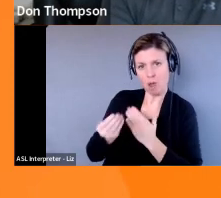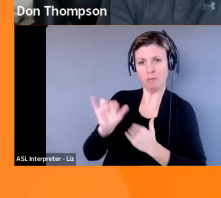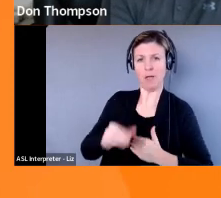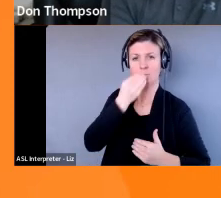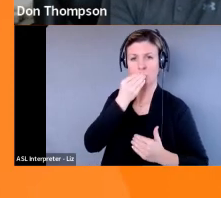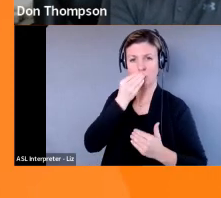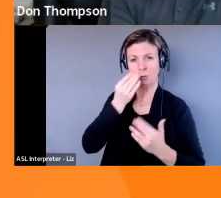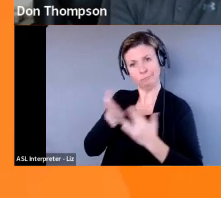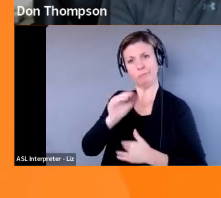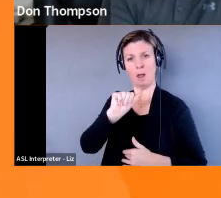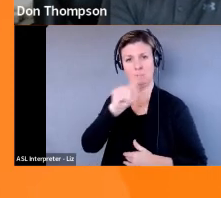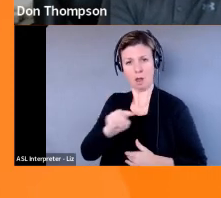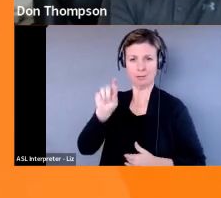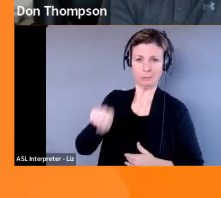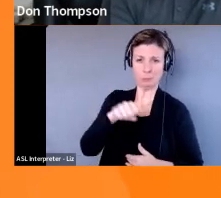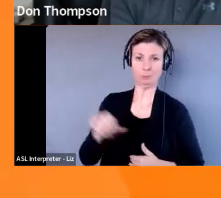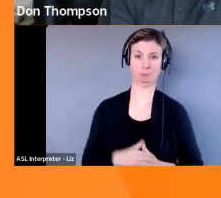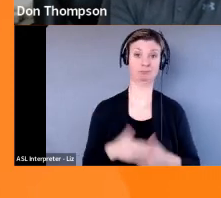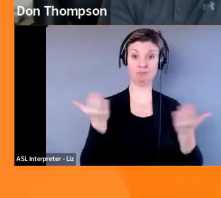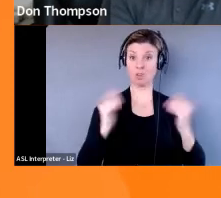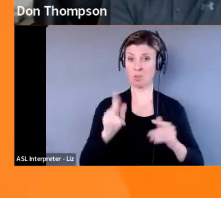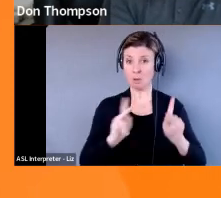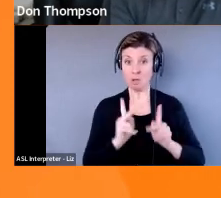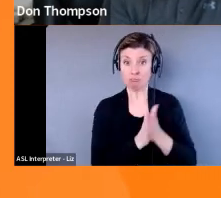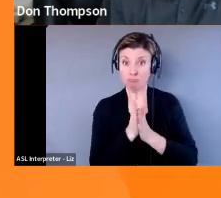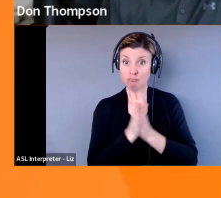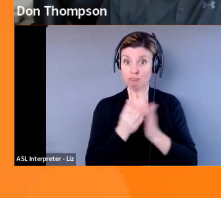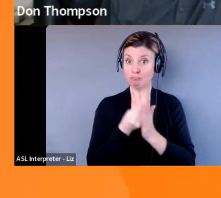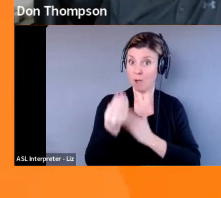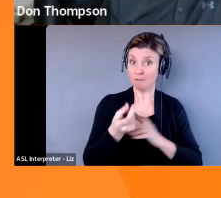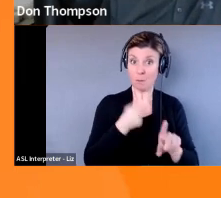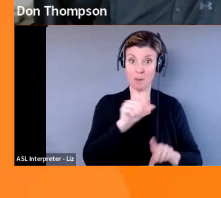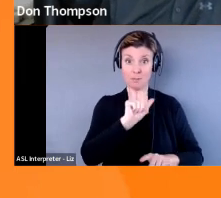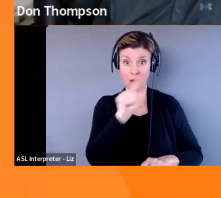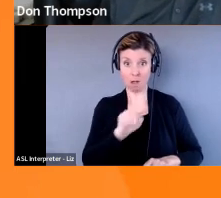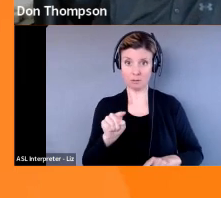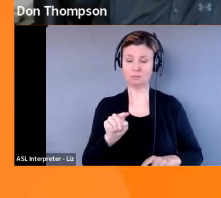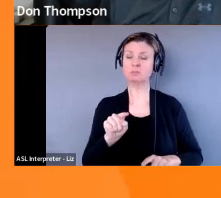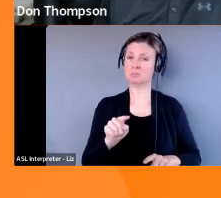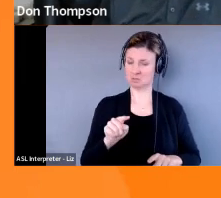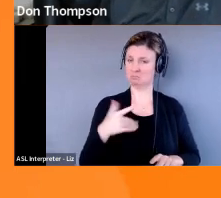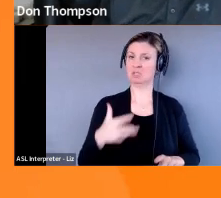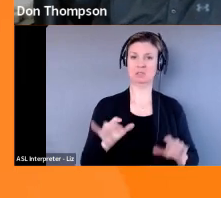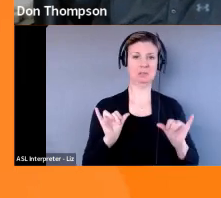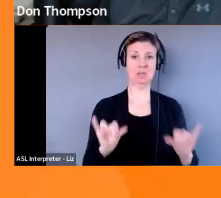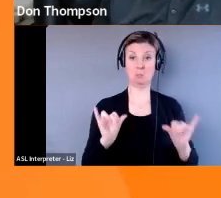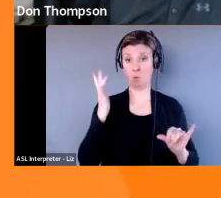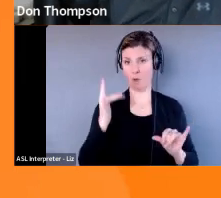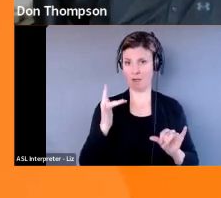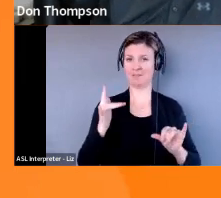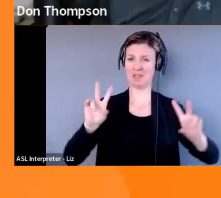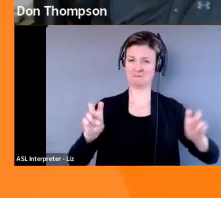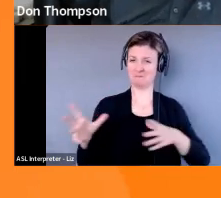So why do people shop on Amazon? Not much has changed here. Fast, free shipping.